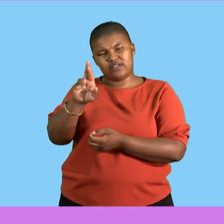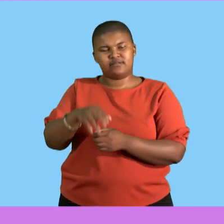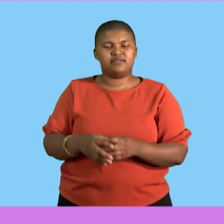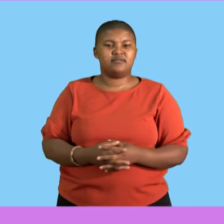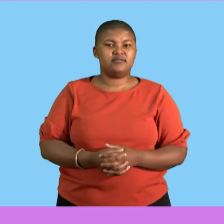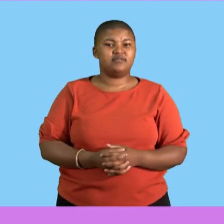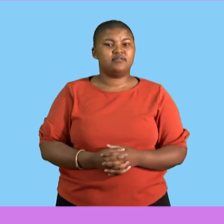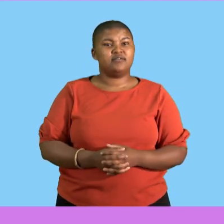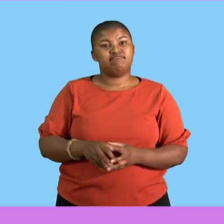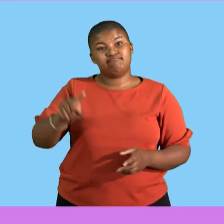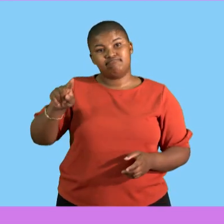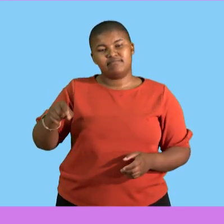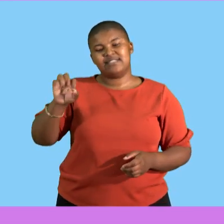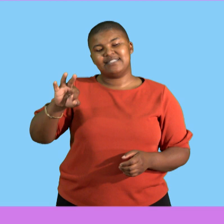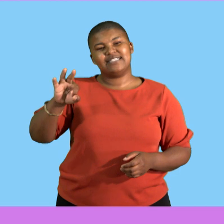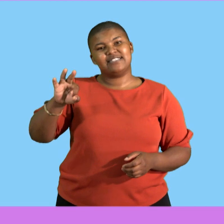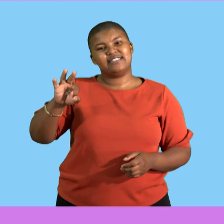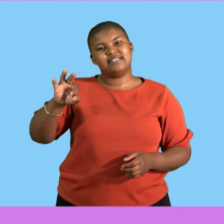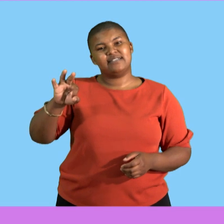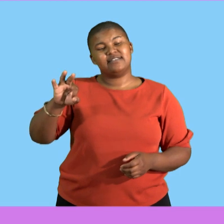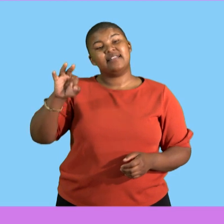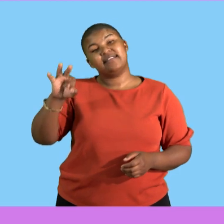13,045 Rand and